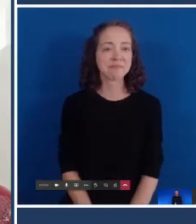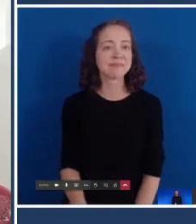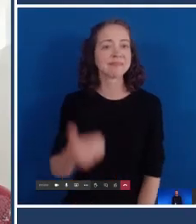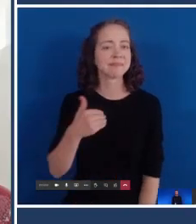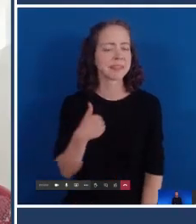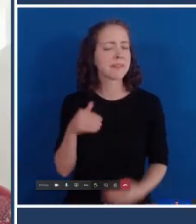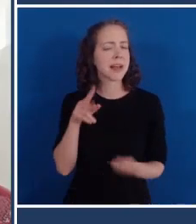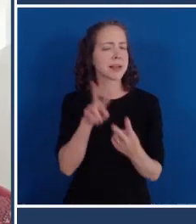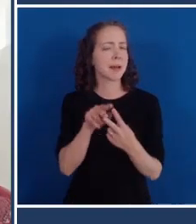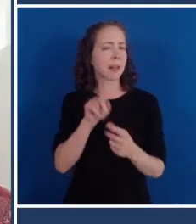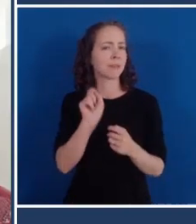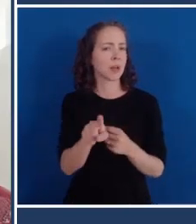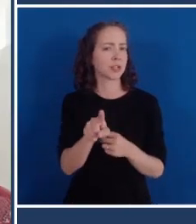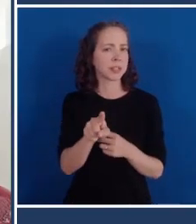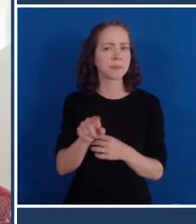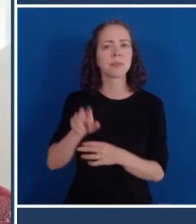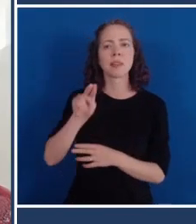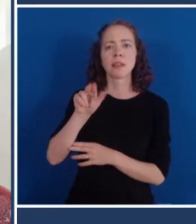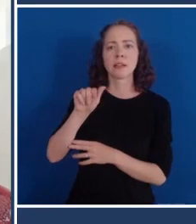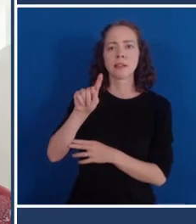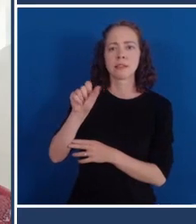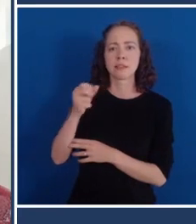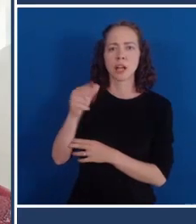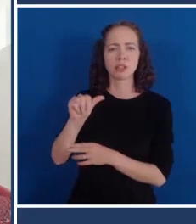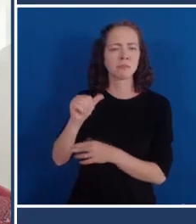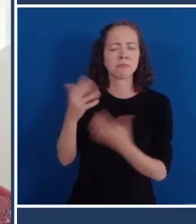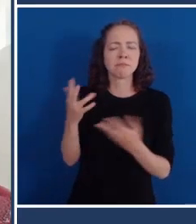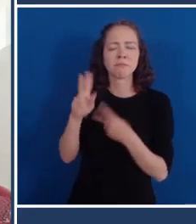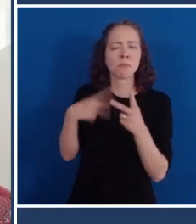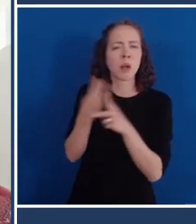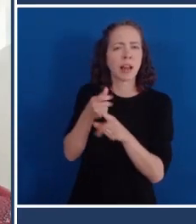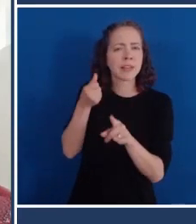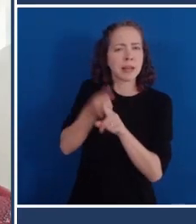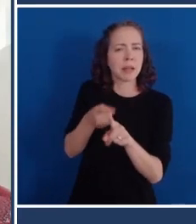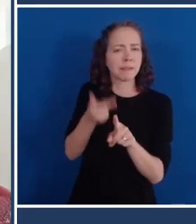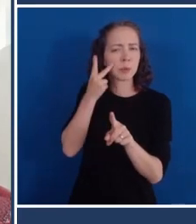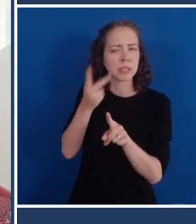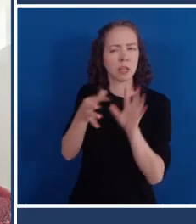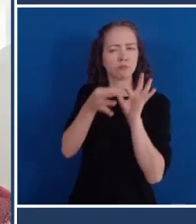Natasha, what kind of impact have you seen in the use of Project Tokyo?